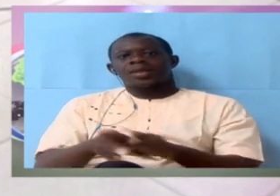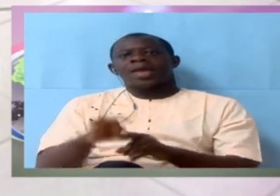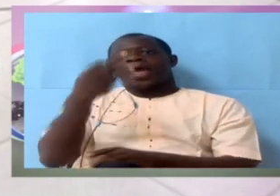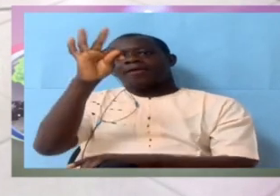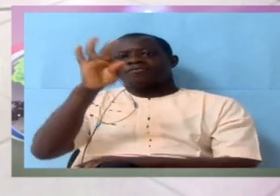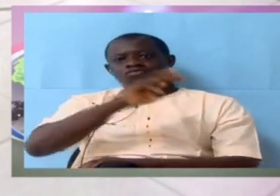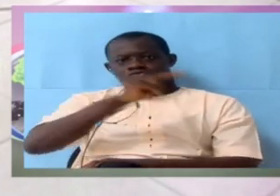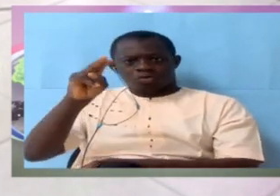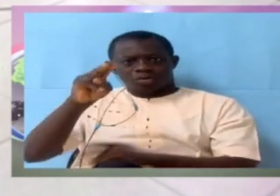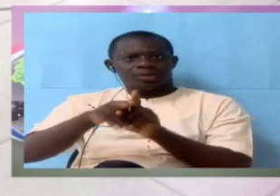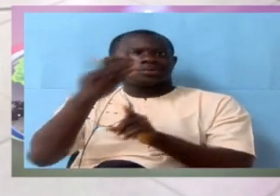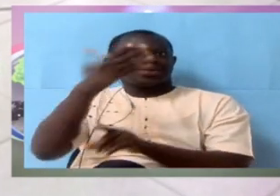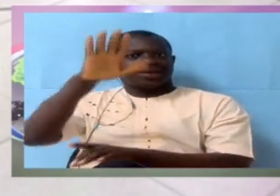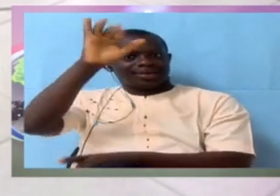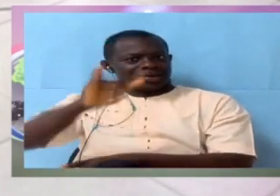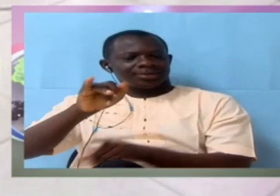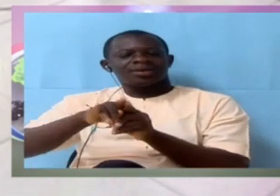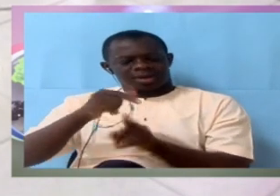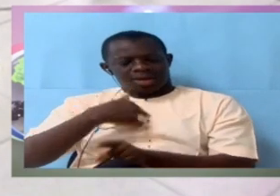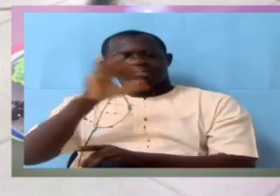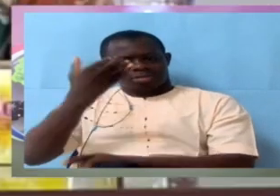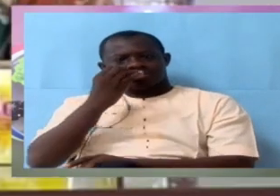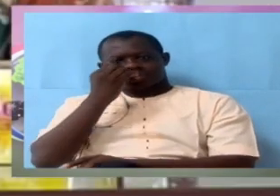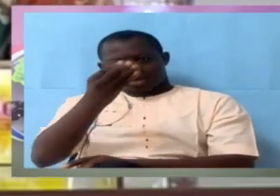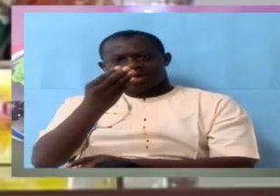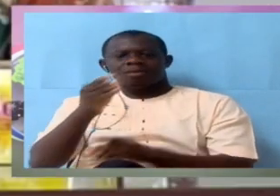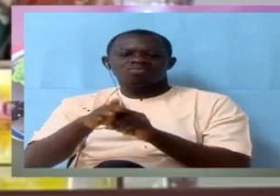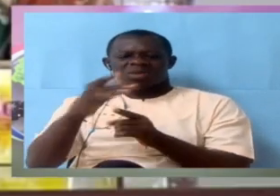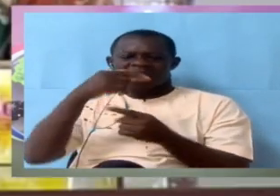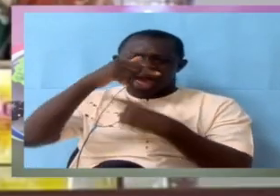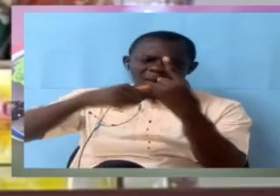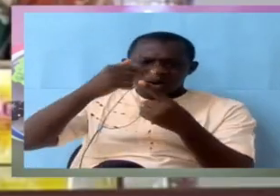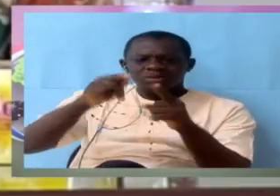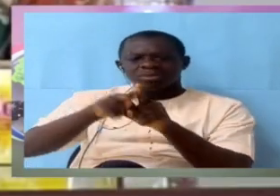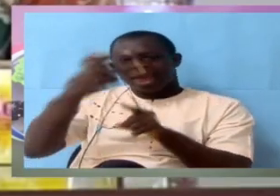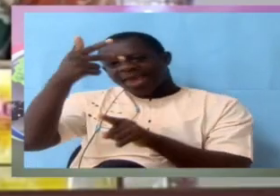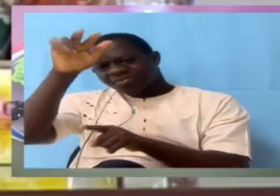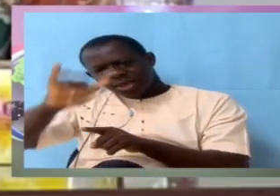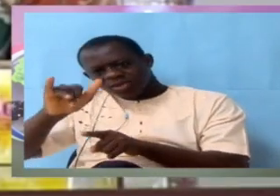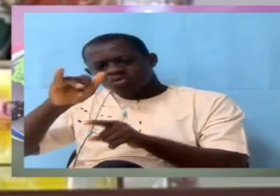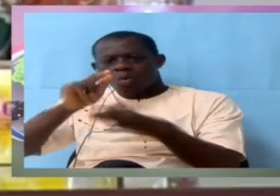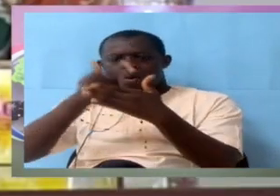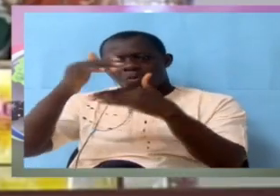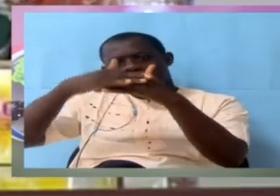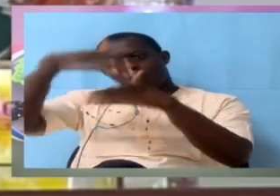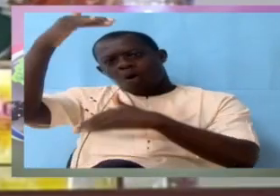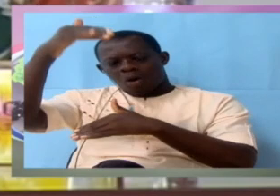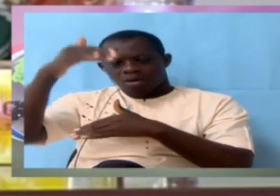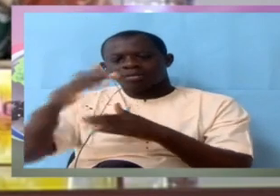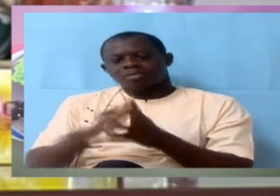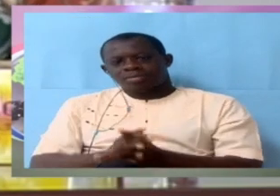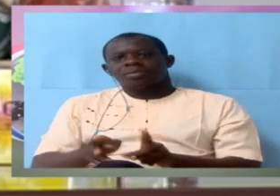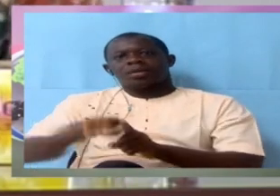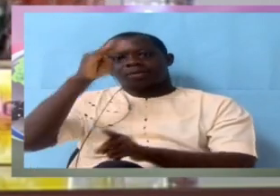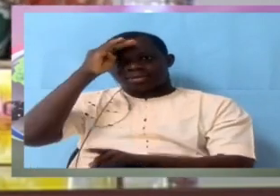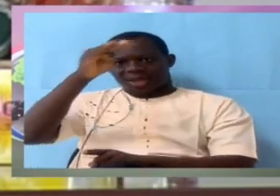Even if it is not 10 years, but I can say that it has been about 8 years or a little above that. Thank you,